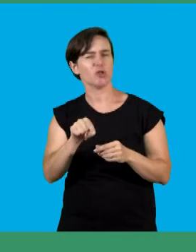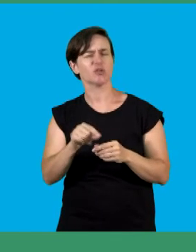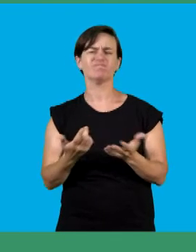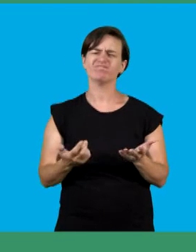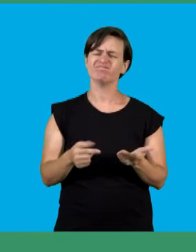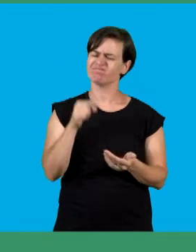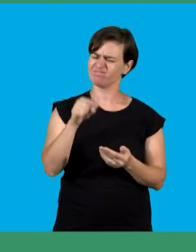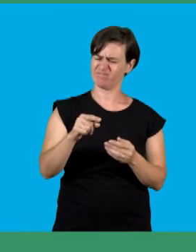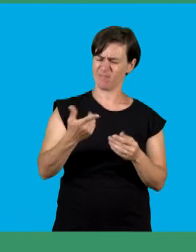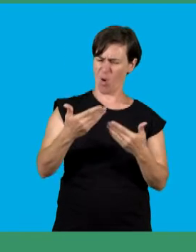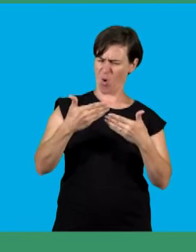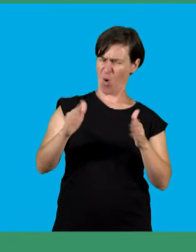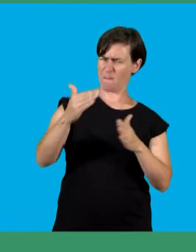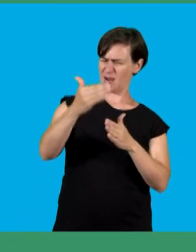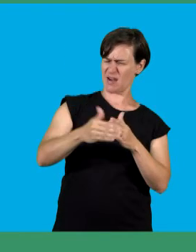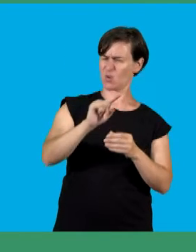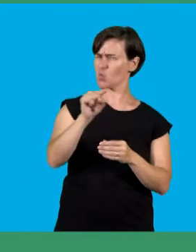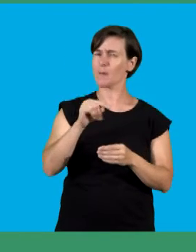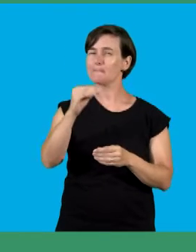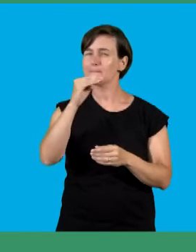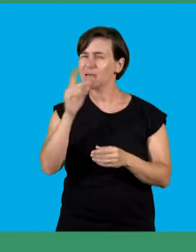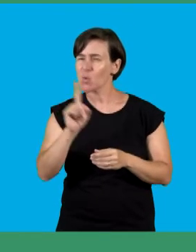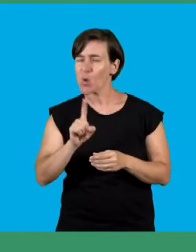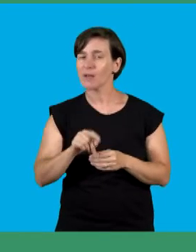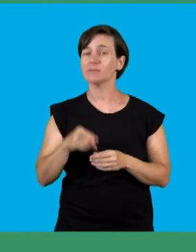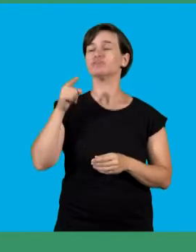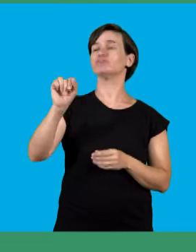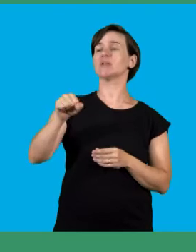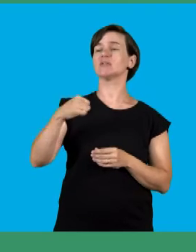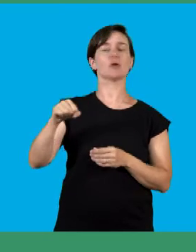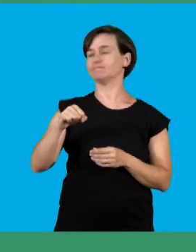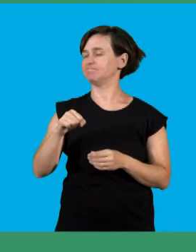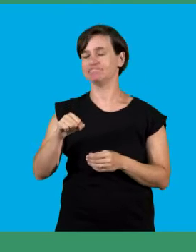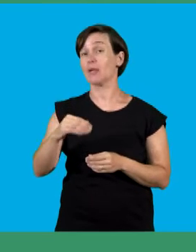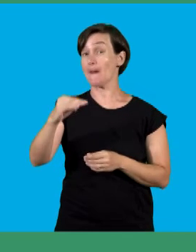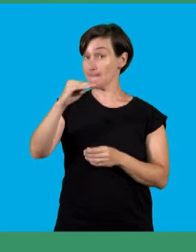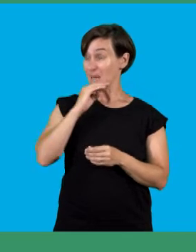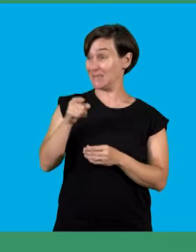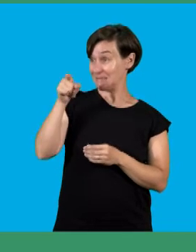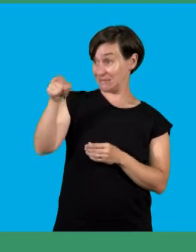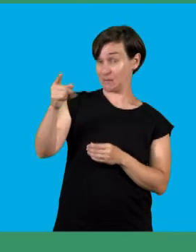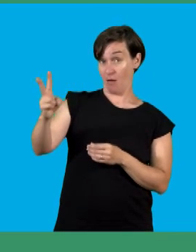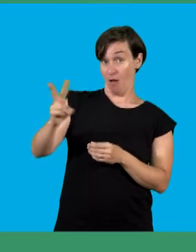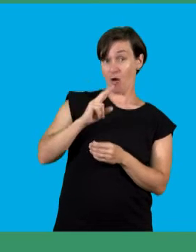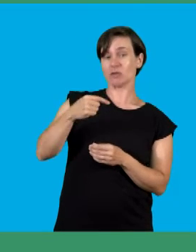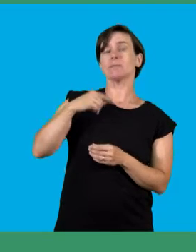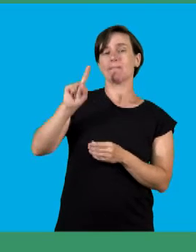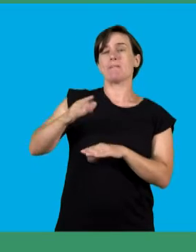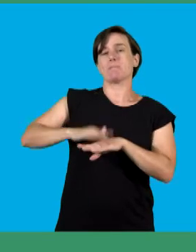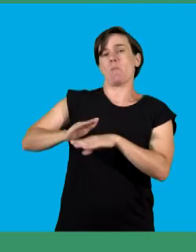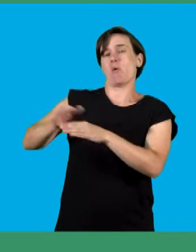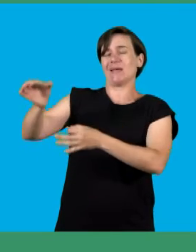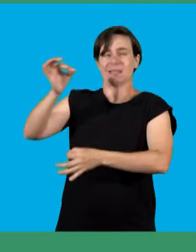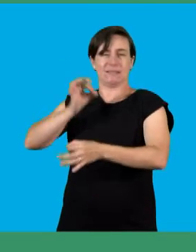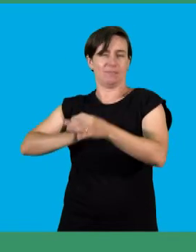Now, with the open-ended questions, these are the questions that will require the customers maybe or the potential market